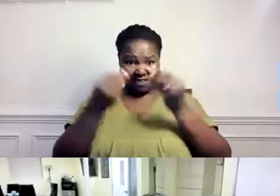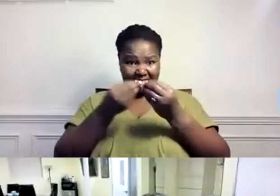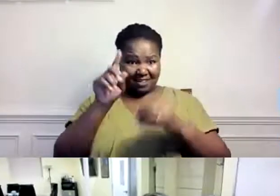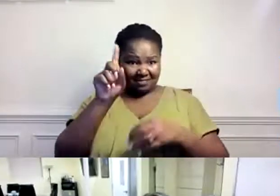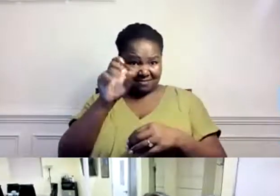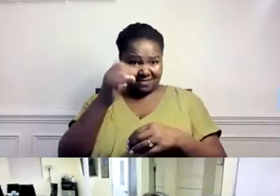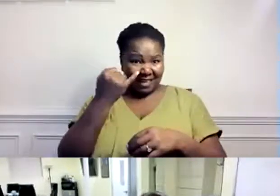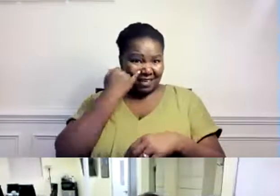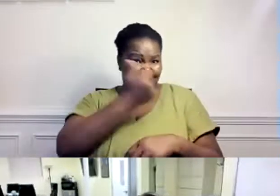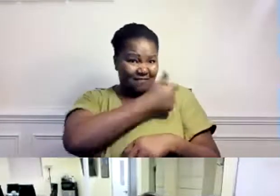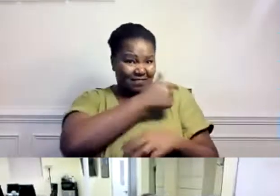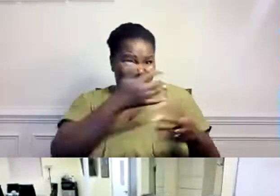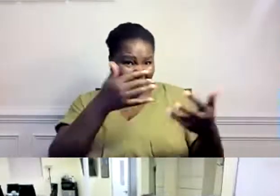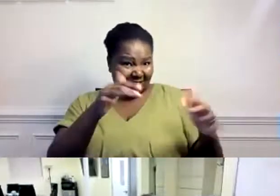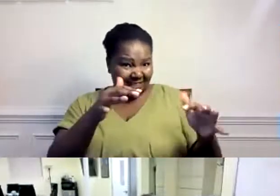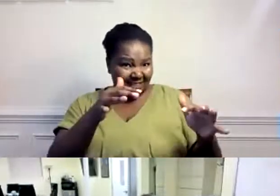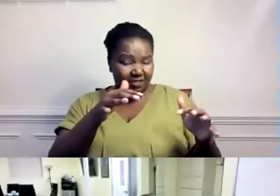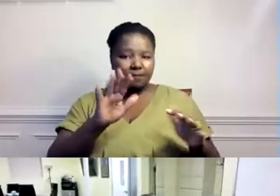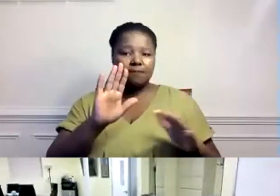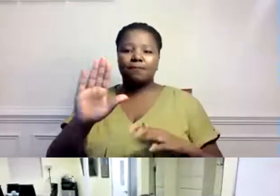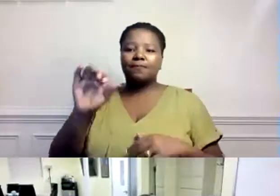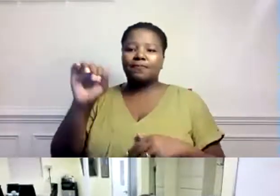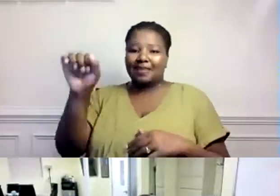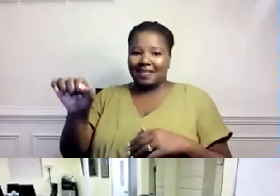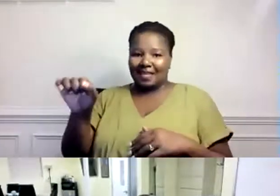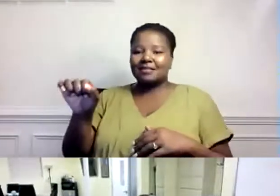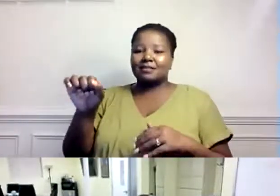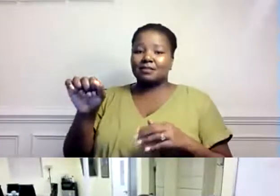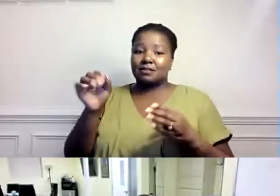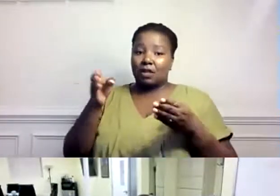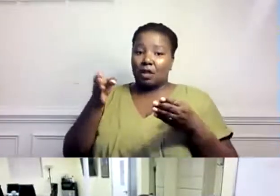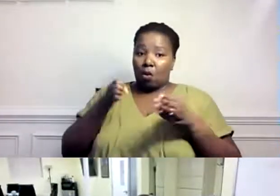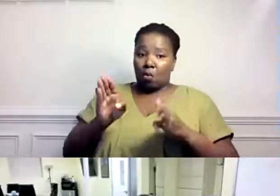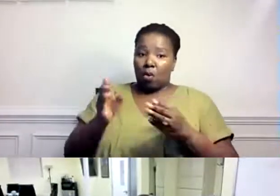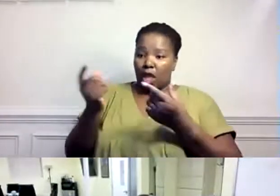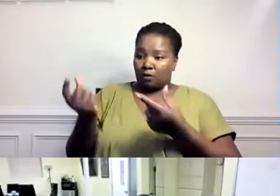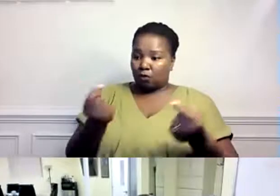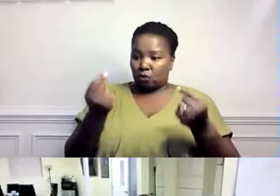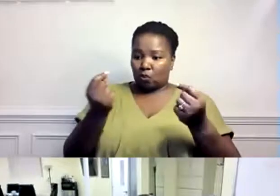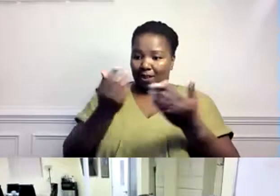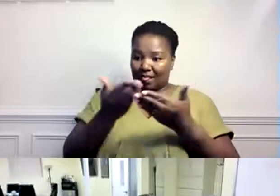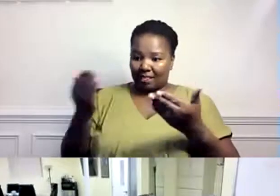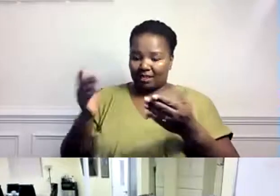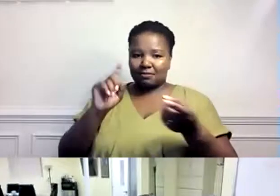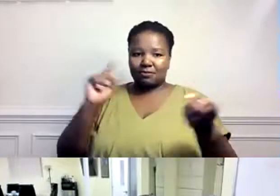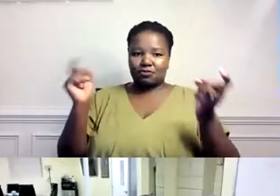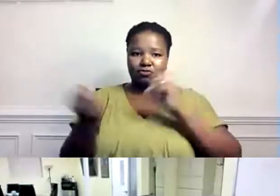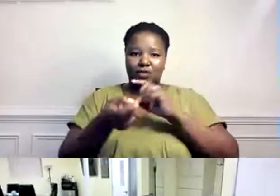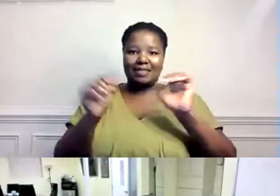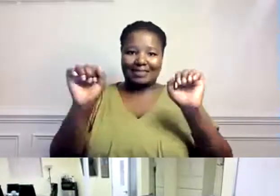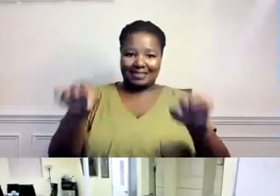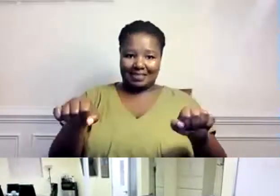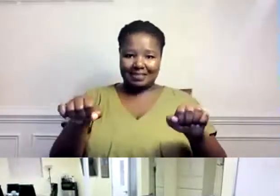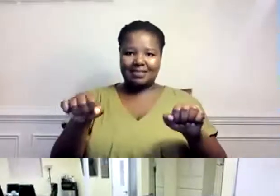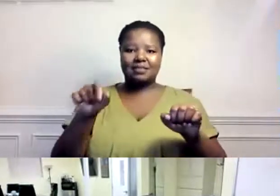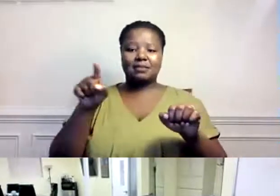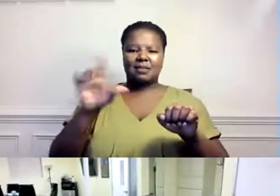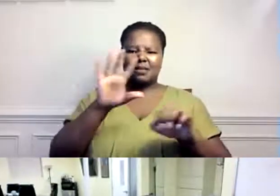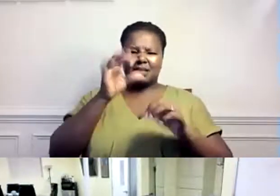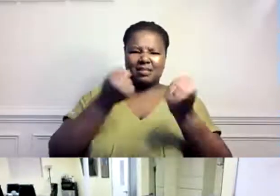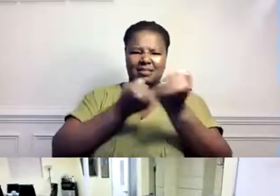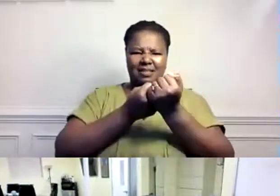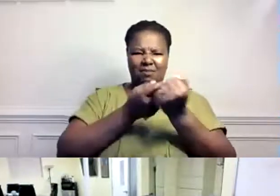The vaccine definitely changed the dynamic. And I look for backup from Professor Collins Bride on this